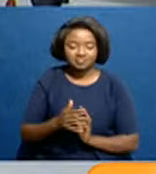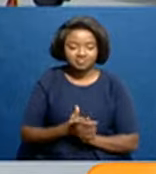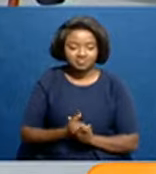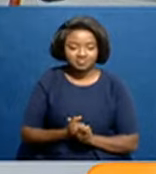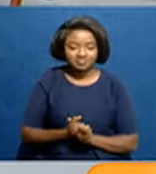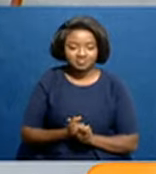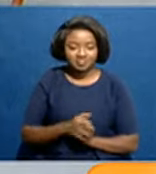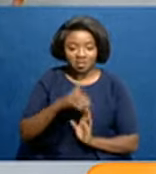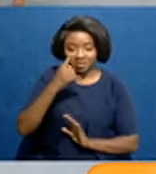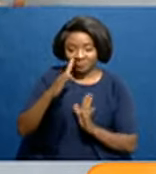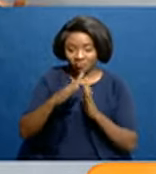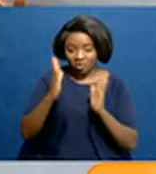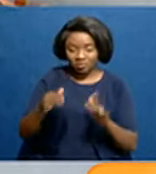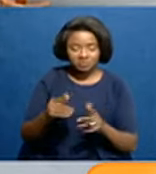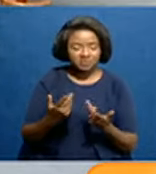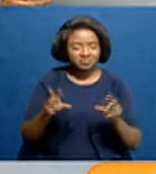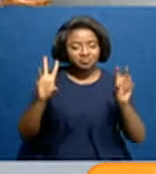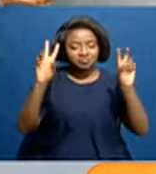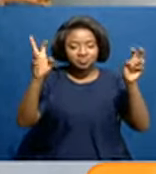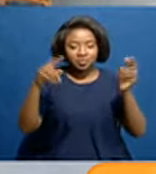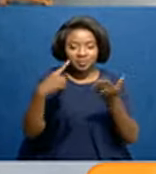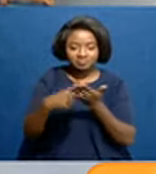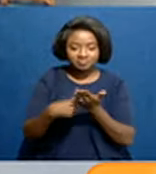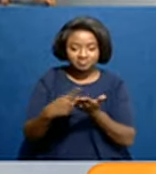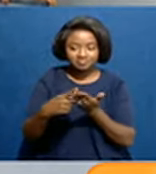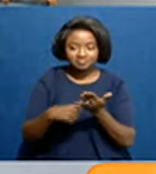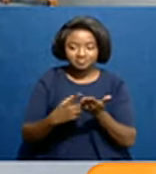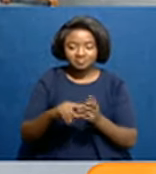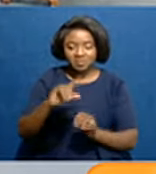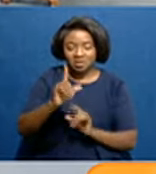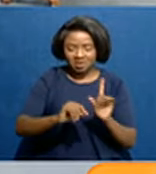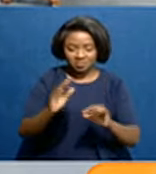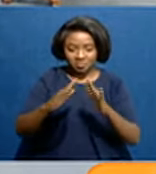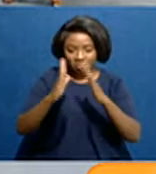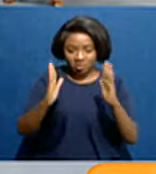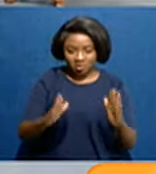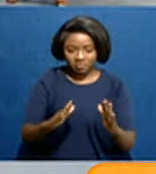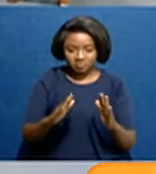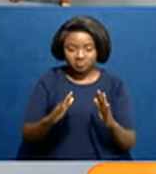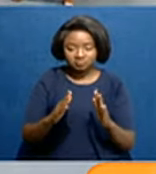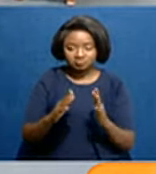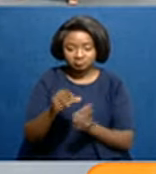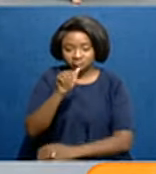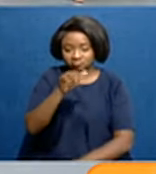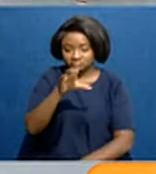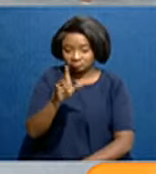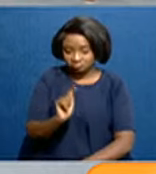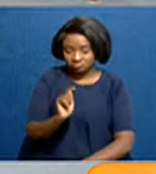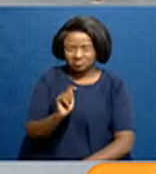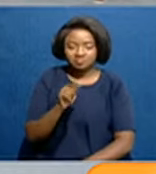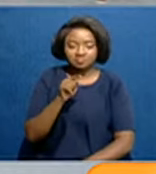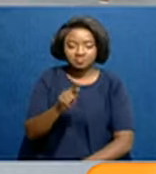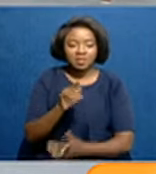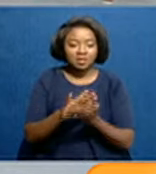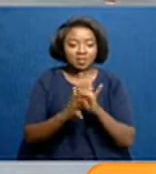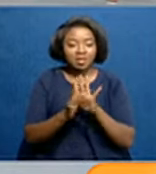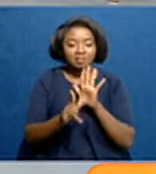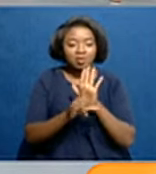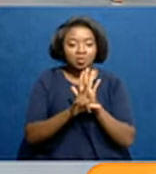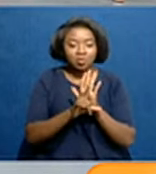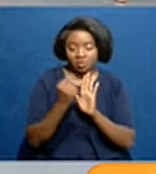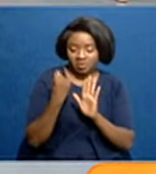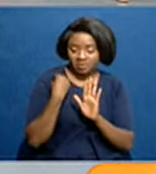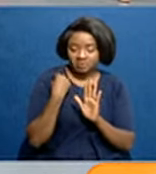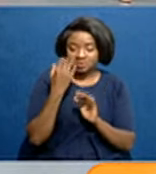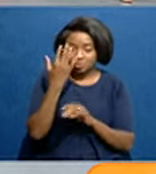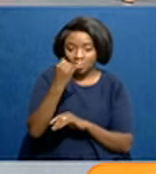Charles Hinga, on the heels of the Affordable Housing Act, which became law as of yesterday, assented